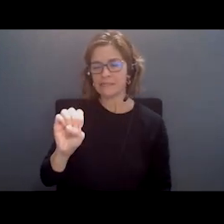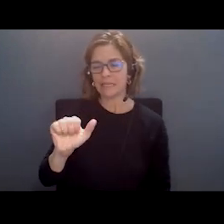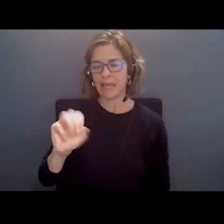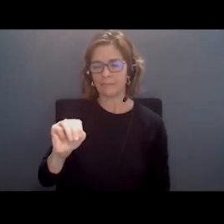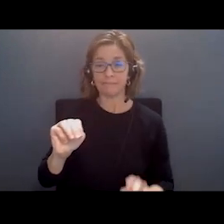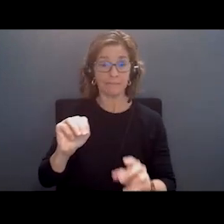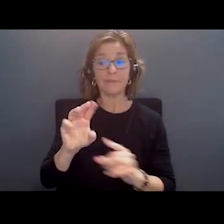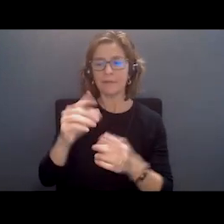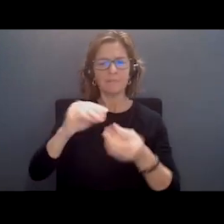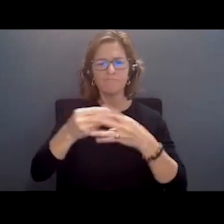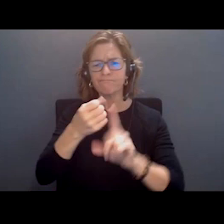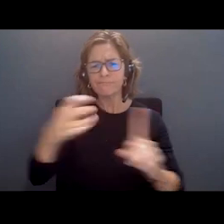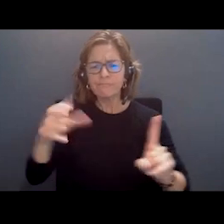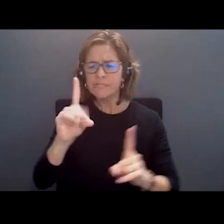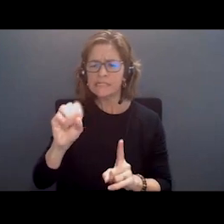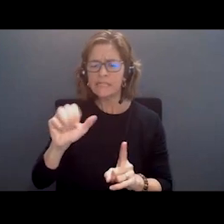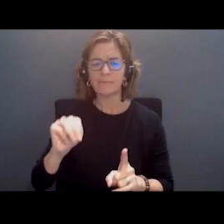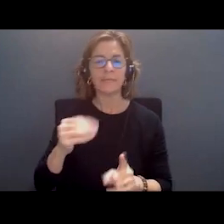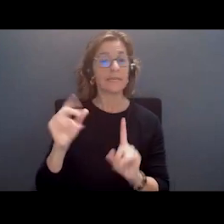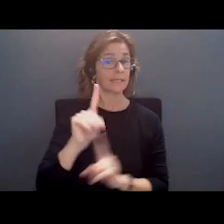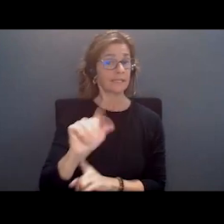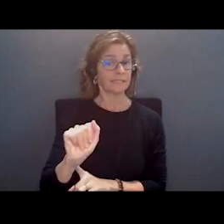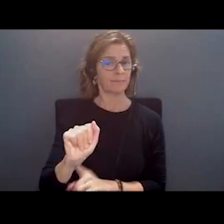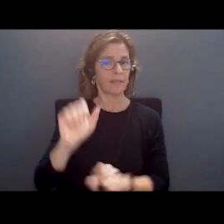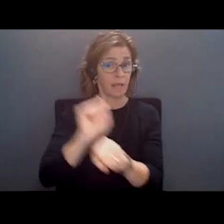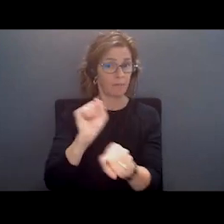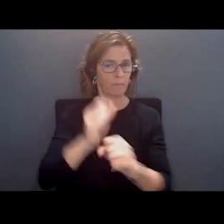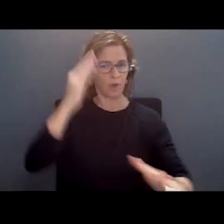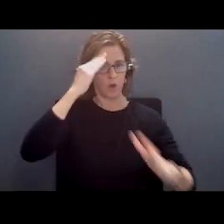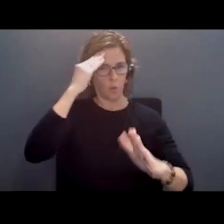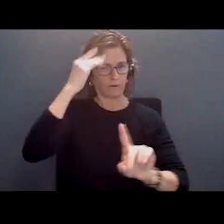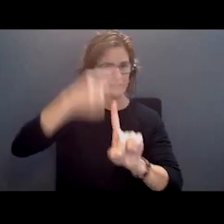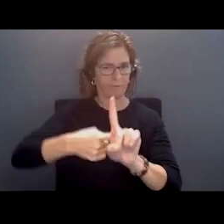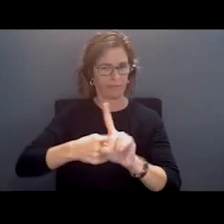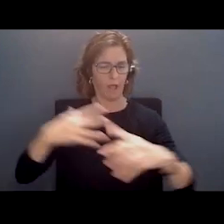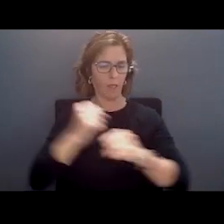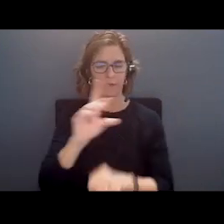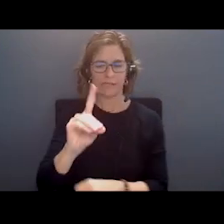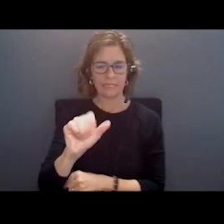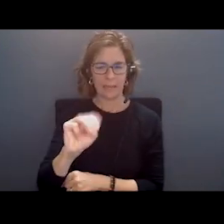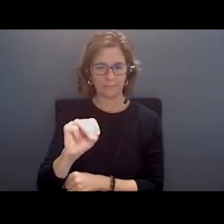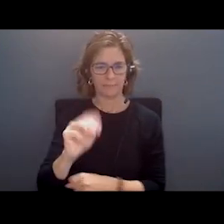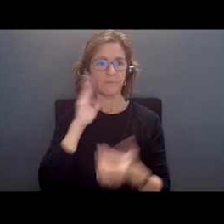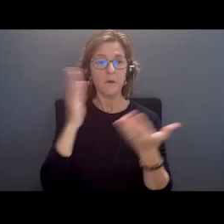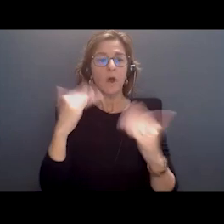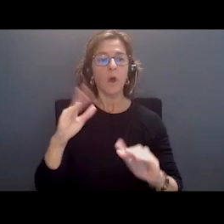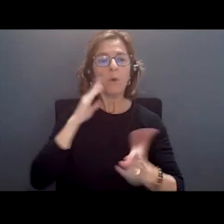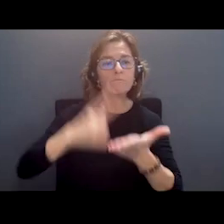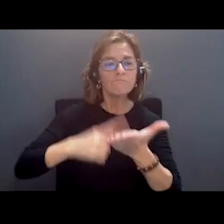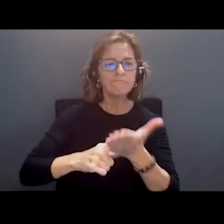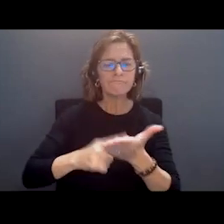some time to learn about its interesting history in North America and what kinds of activities occur across Canada.